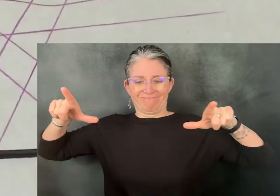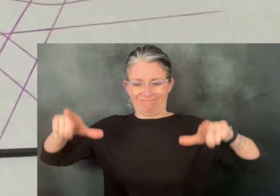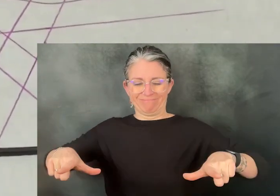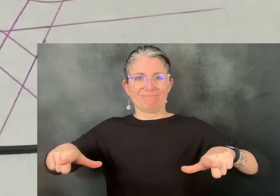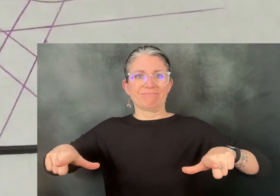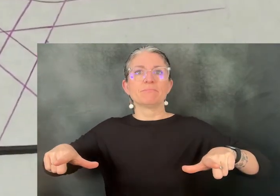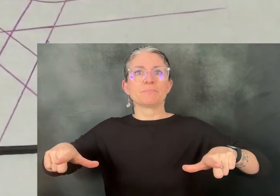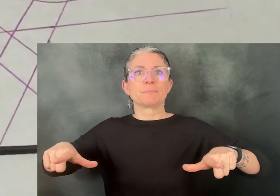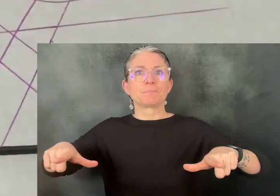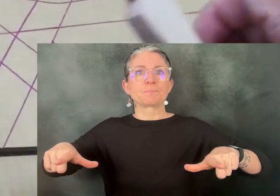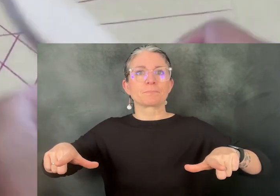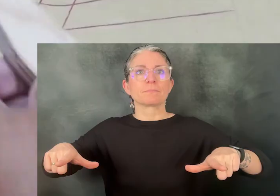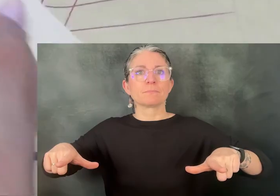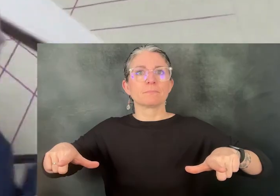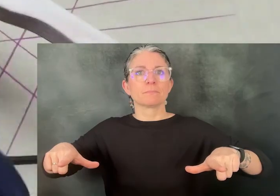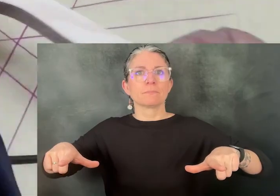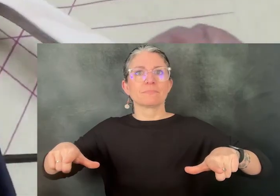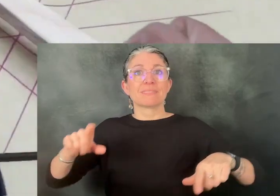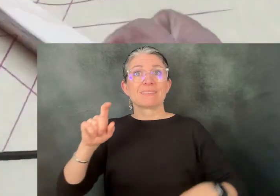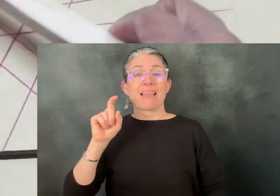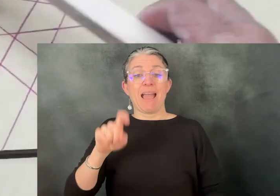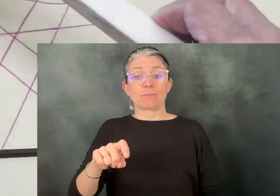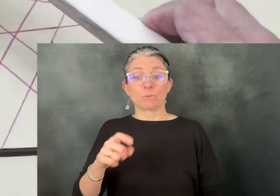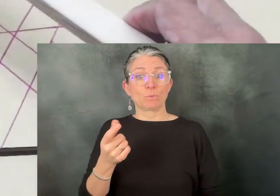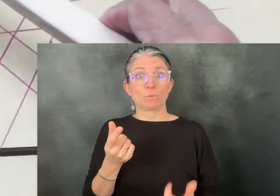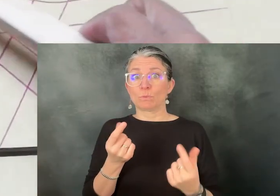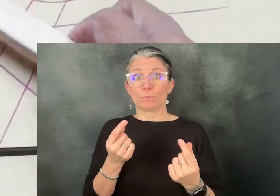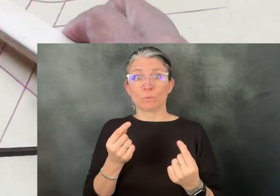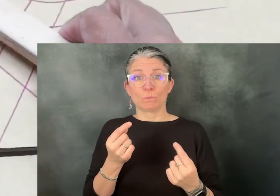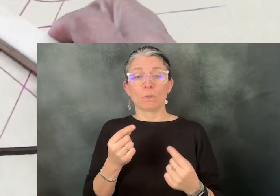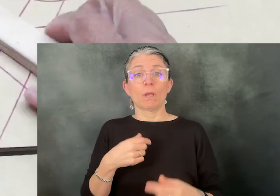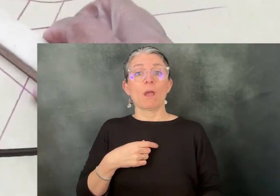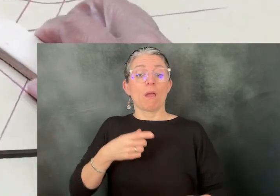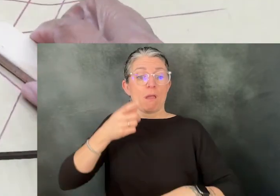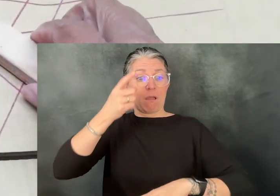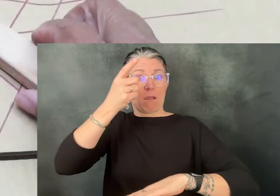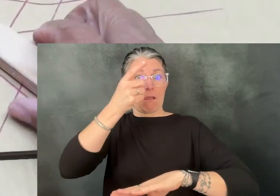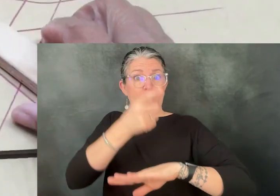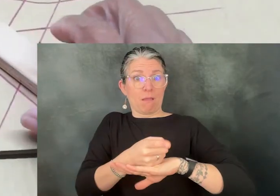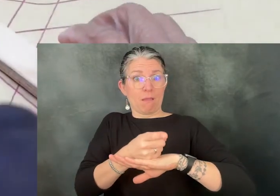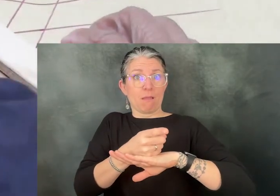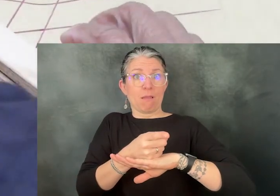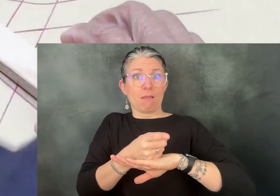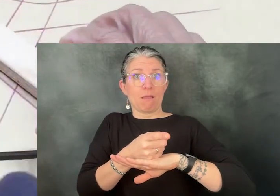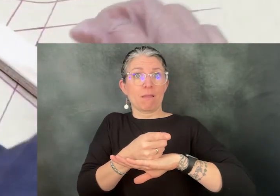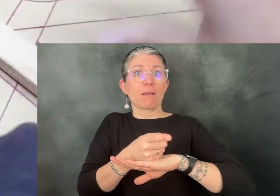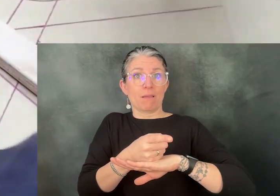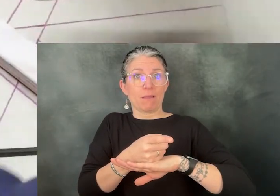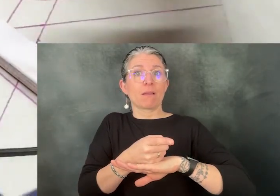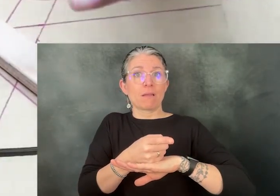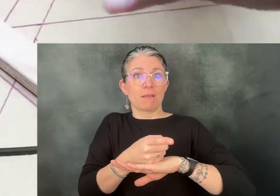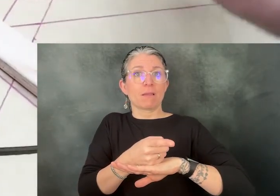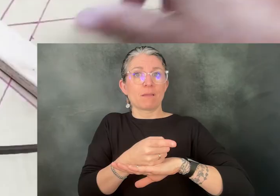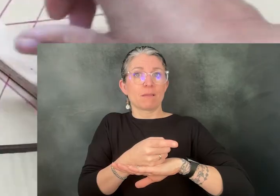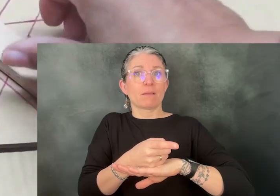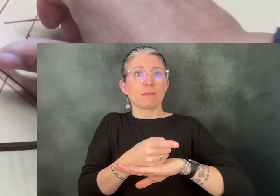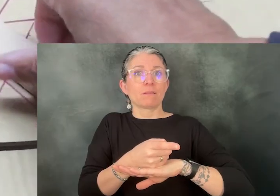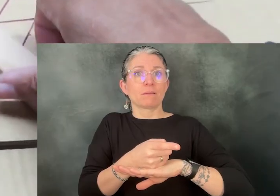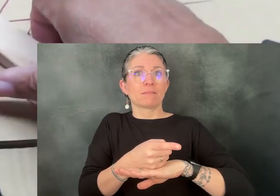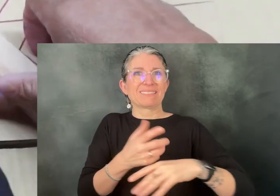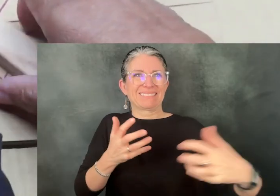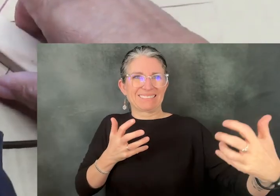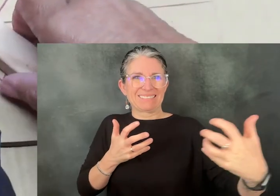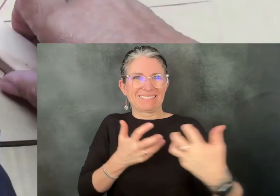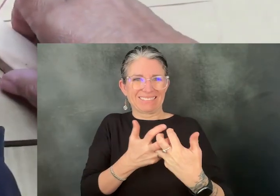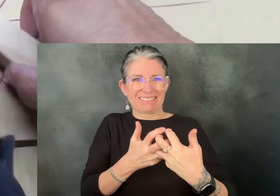the only thing that I have to make certain of is that when I put my ticking stick down, I remain on the